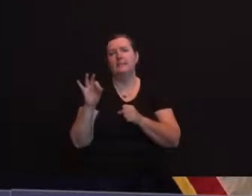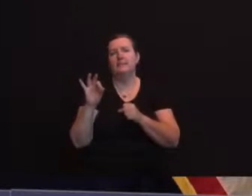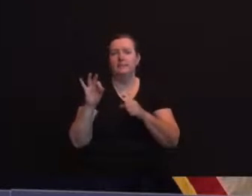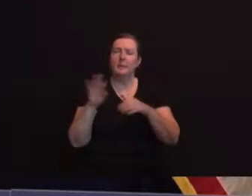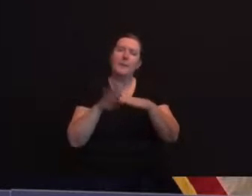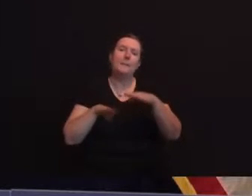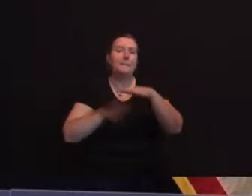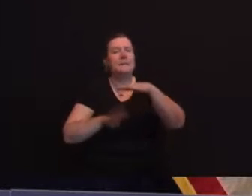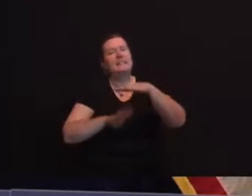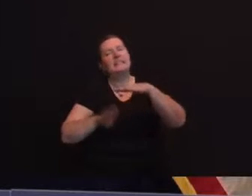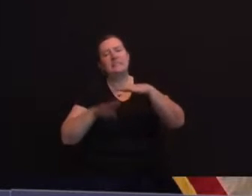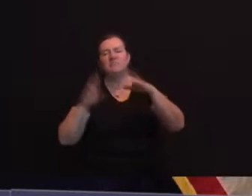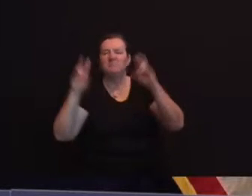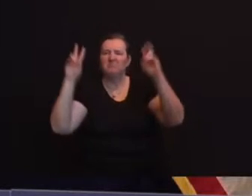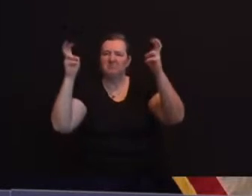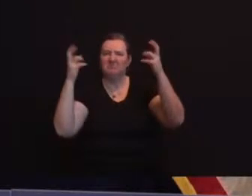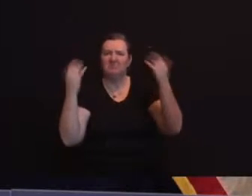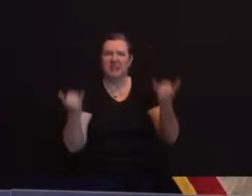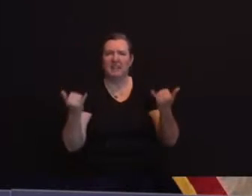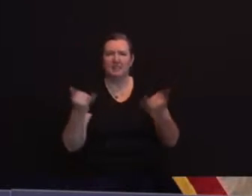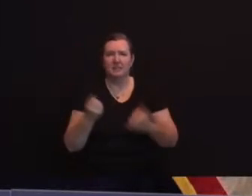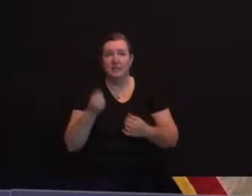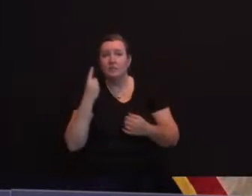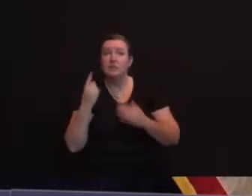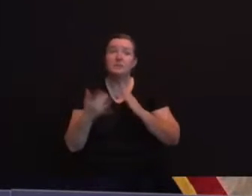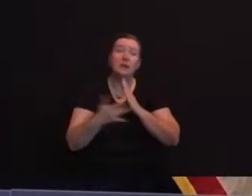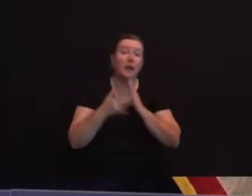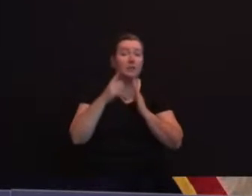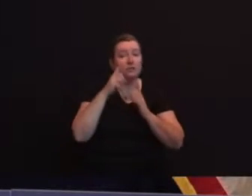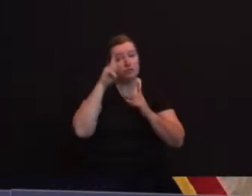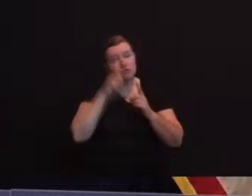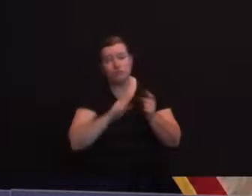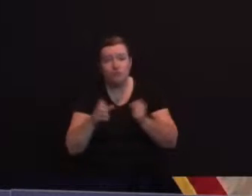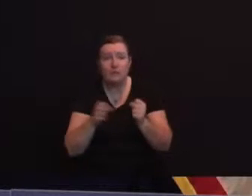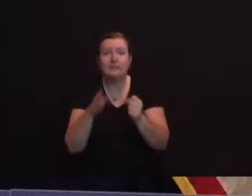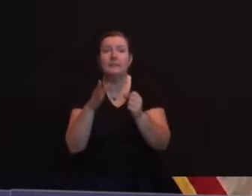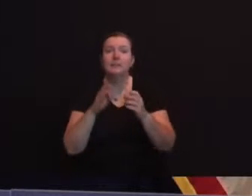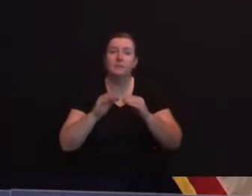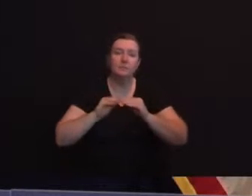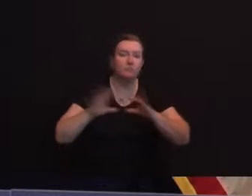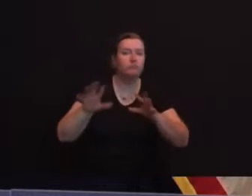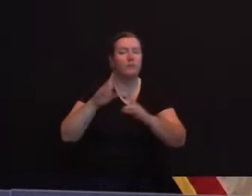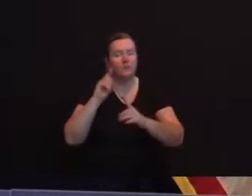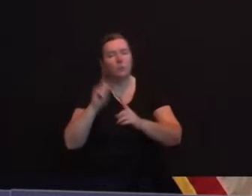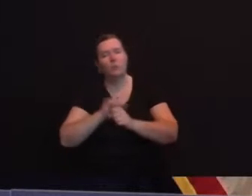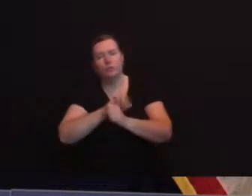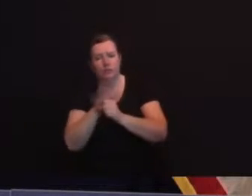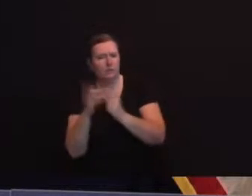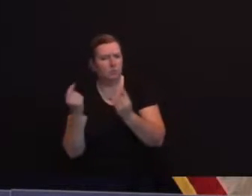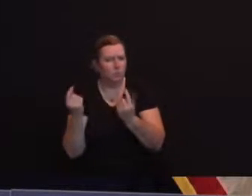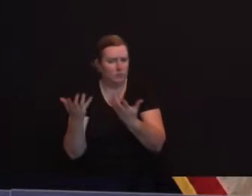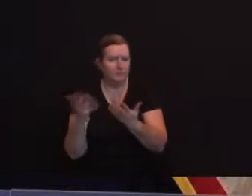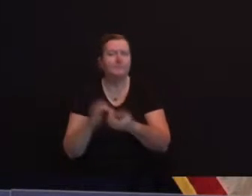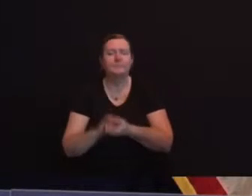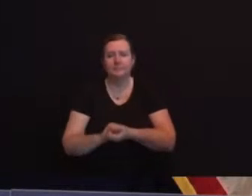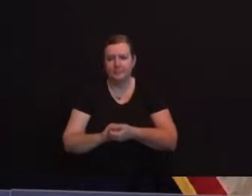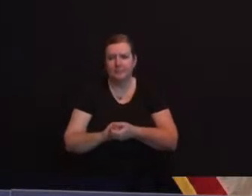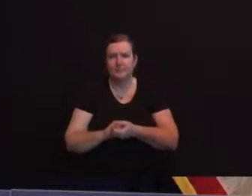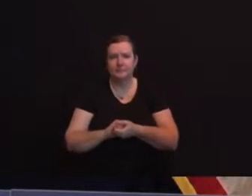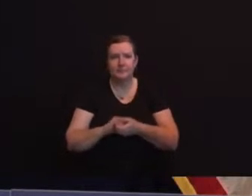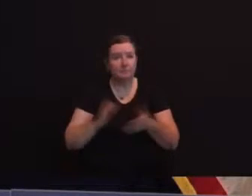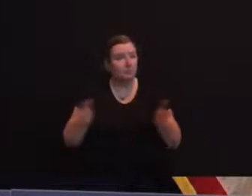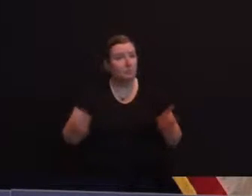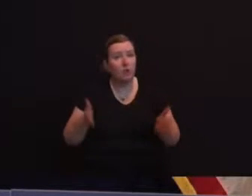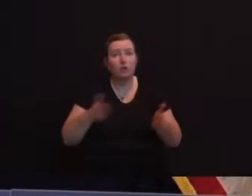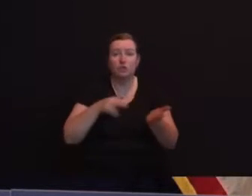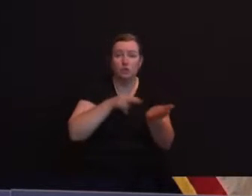strategies to prevent the spread of COVID-19. We're encouraging all nursing homes to sign up for this federally funded